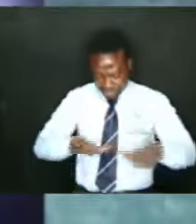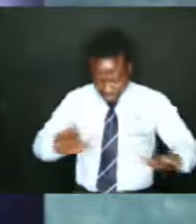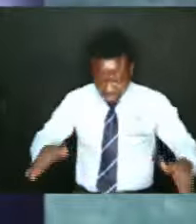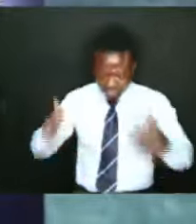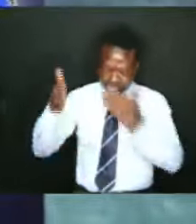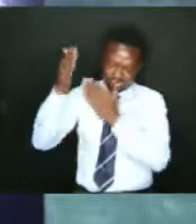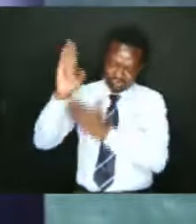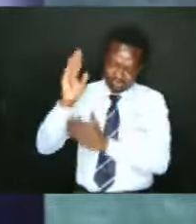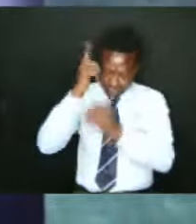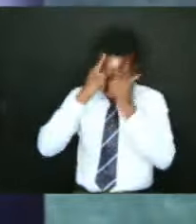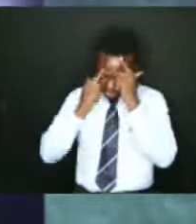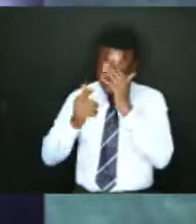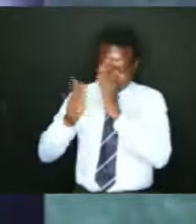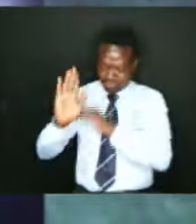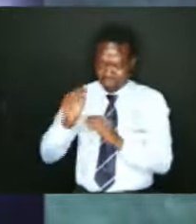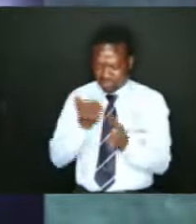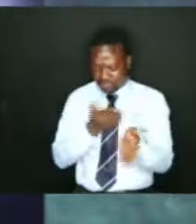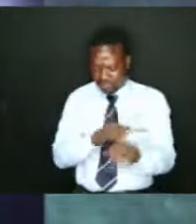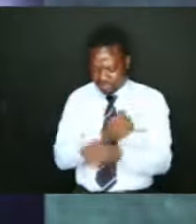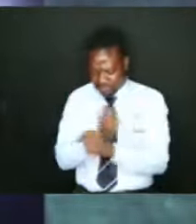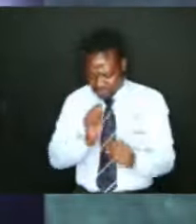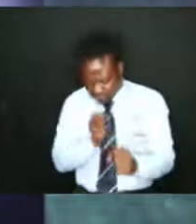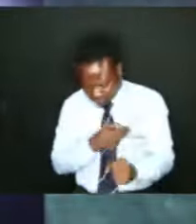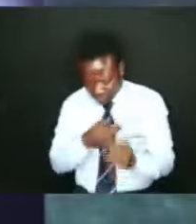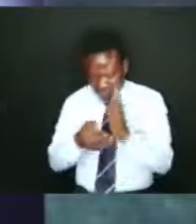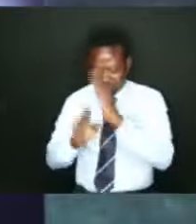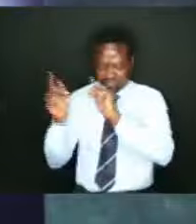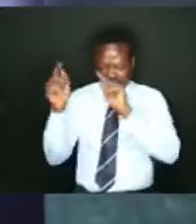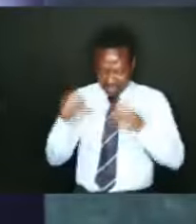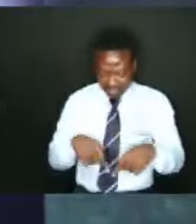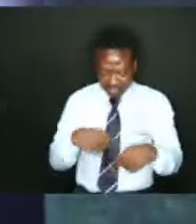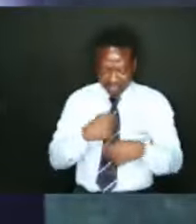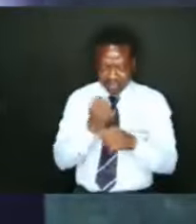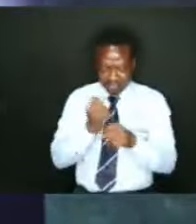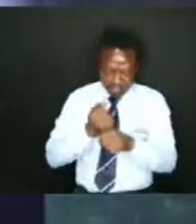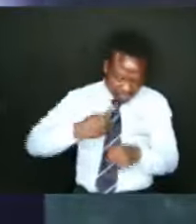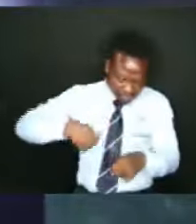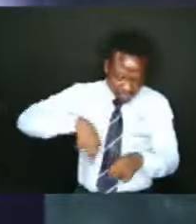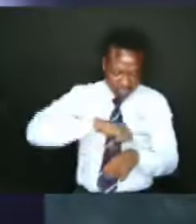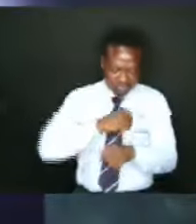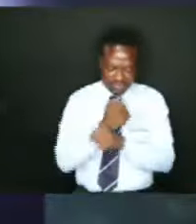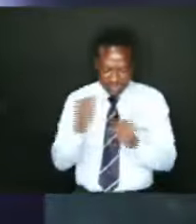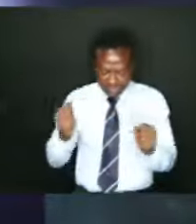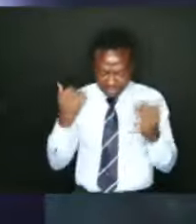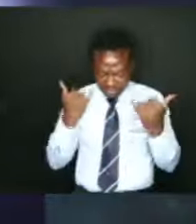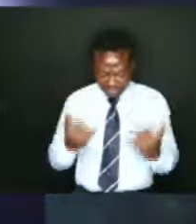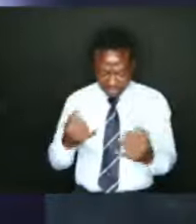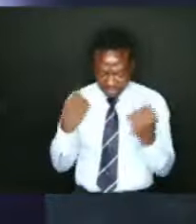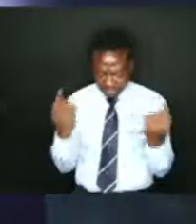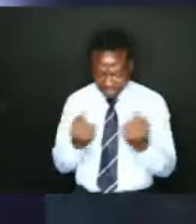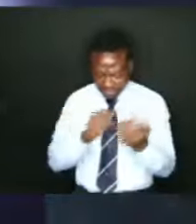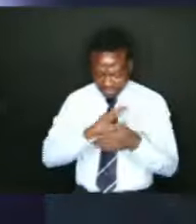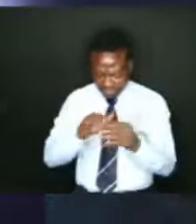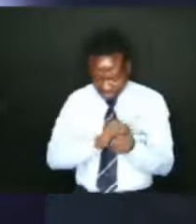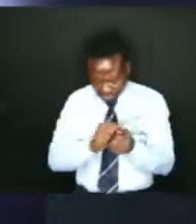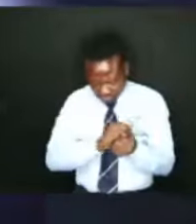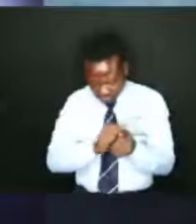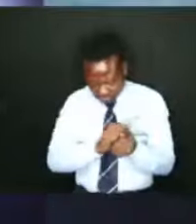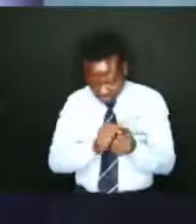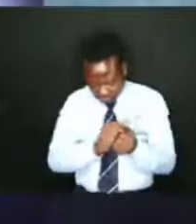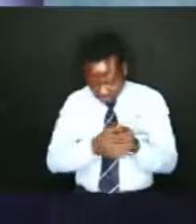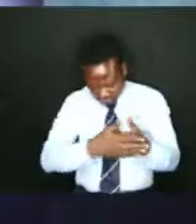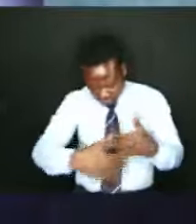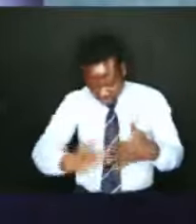peculiar people. Once we were not a people, but now we are a people. Once we had not received mercy, but now we have received